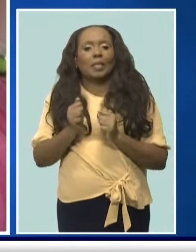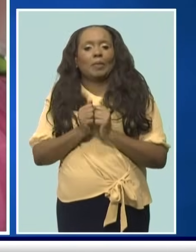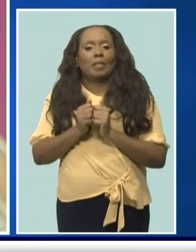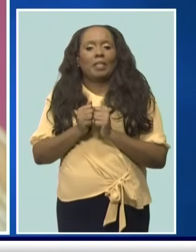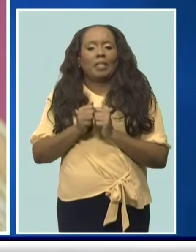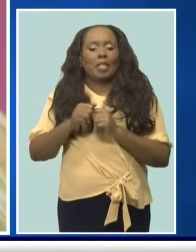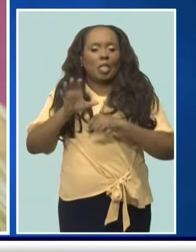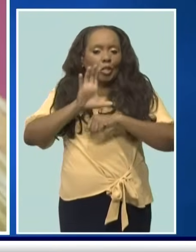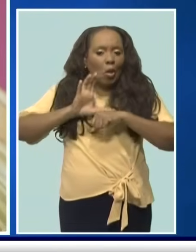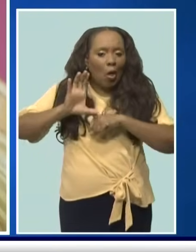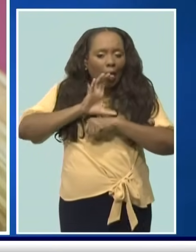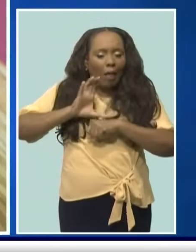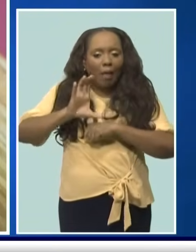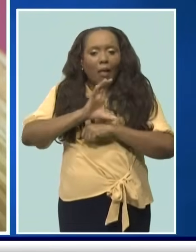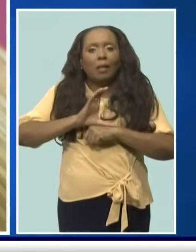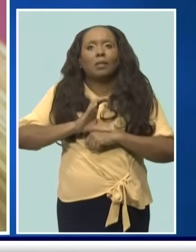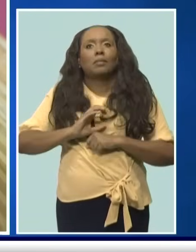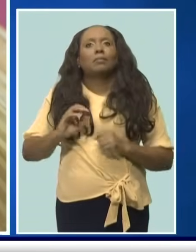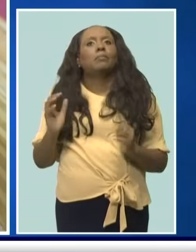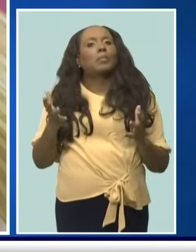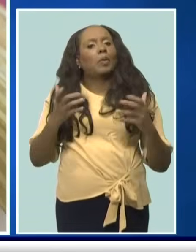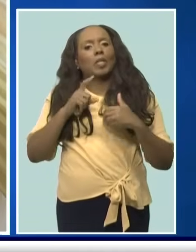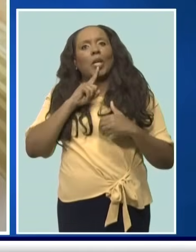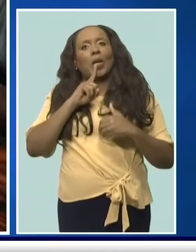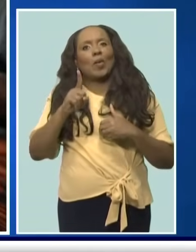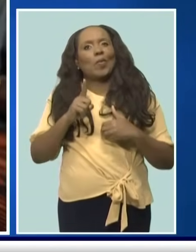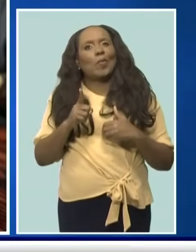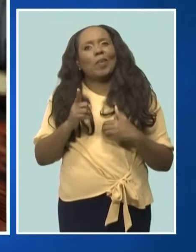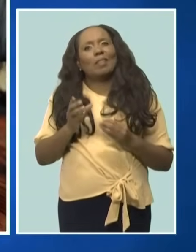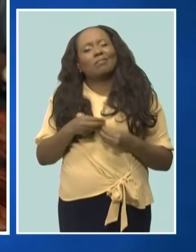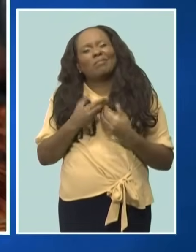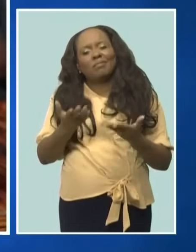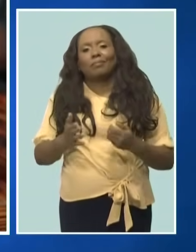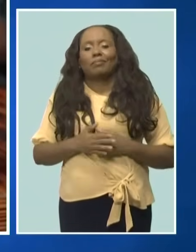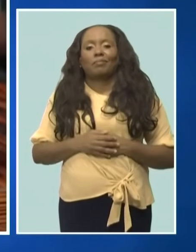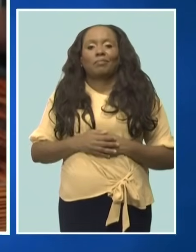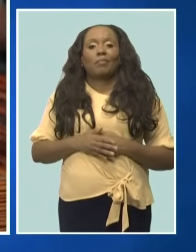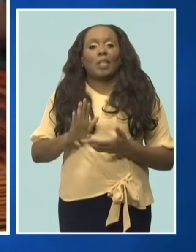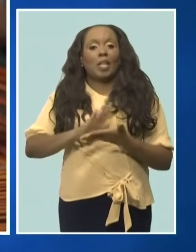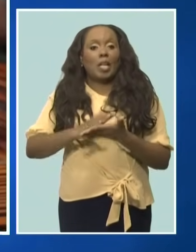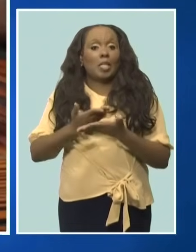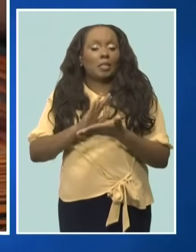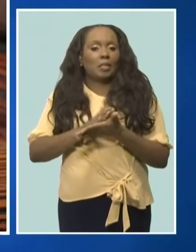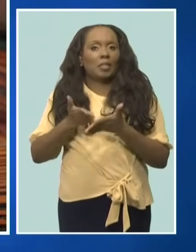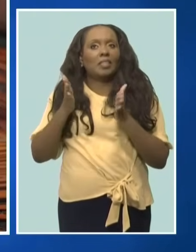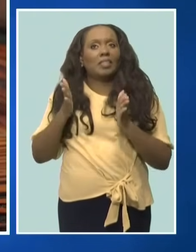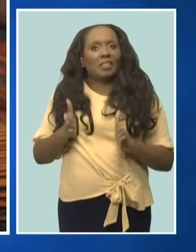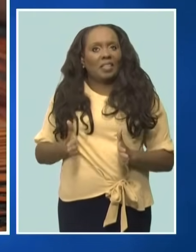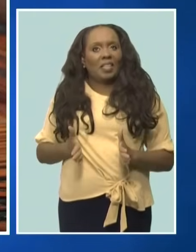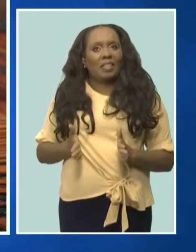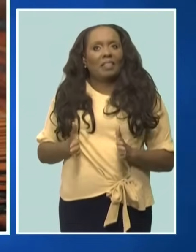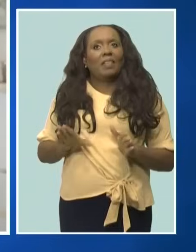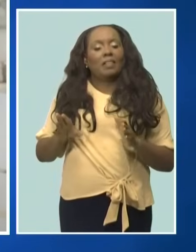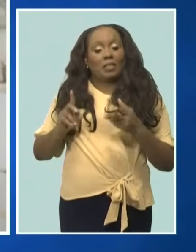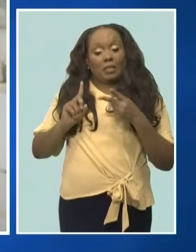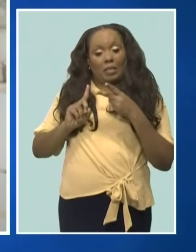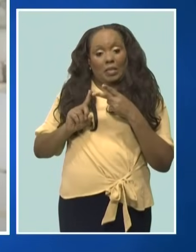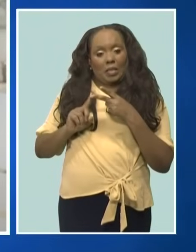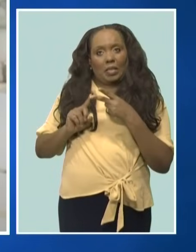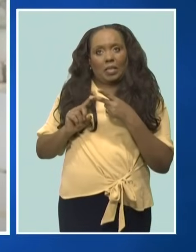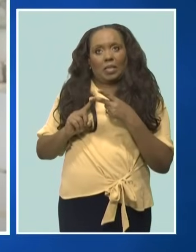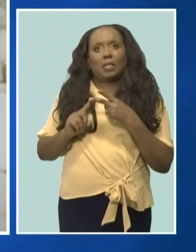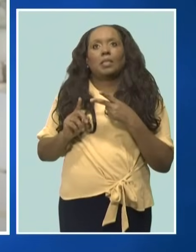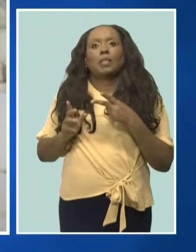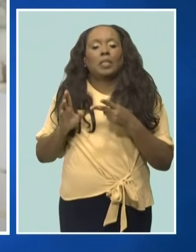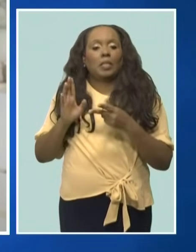want to provide and go above and beyond for our clients. Award-winning chef Alfredo Batson was tweaking the menus at the Rum Stop. One of our